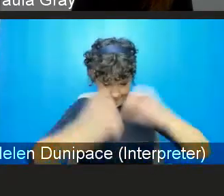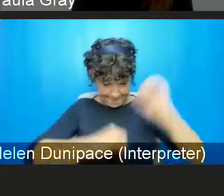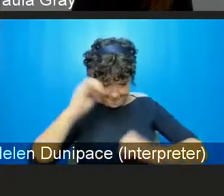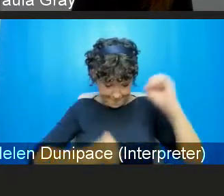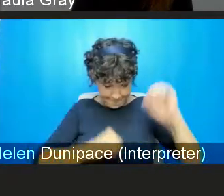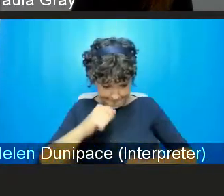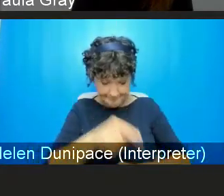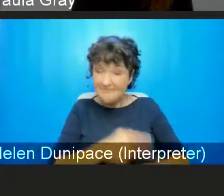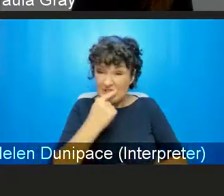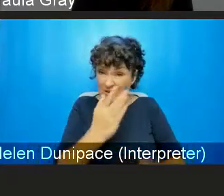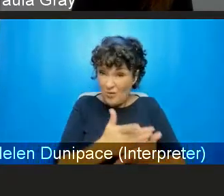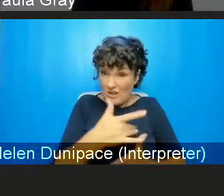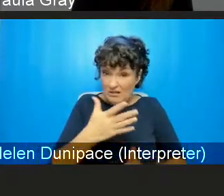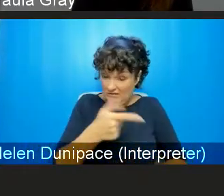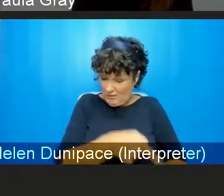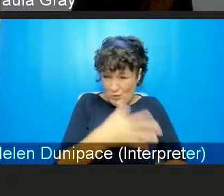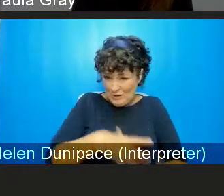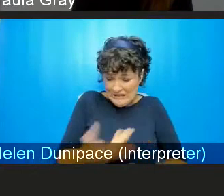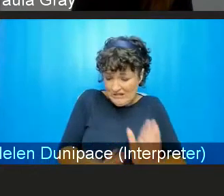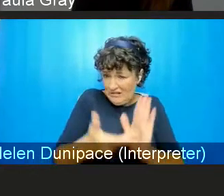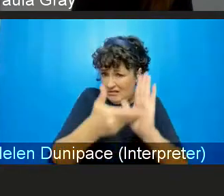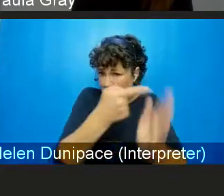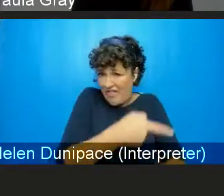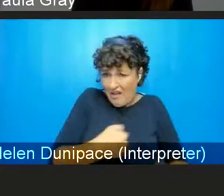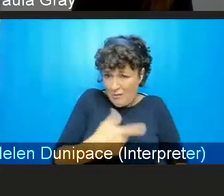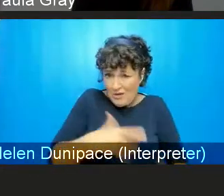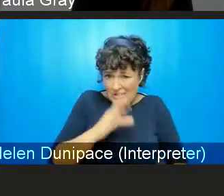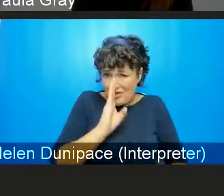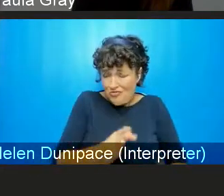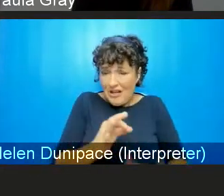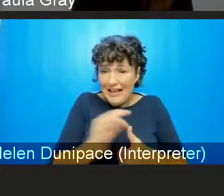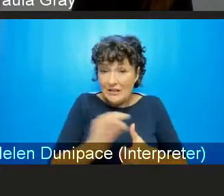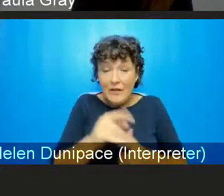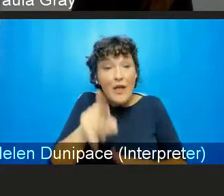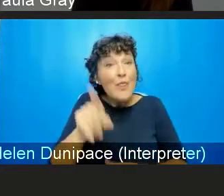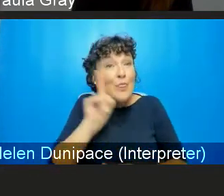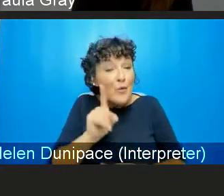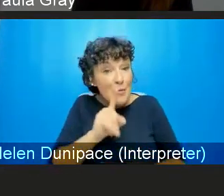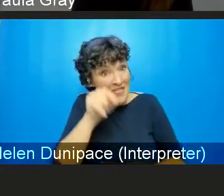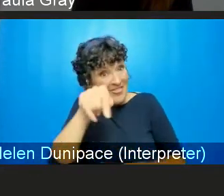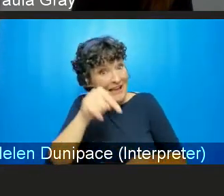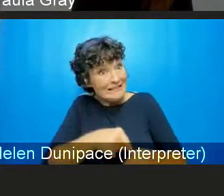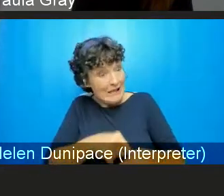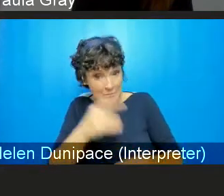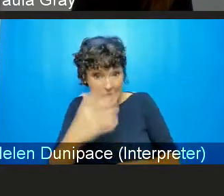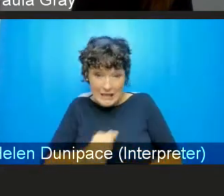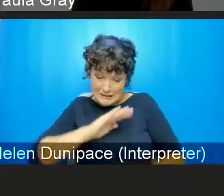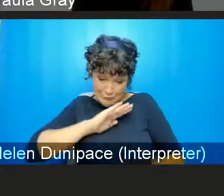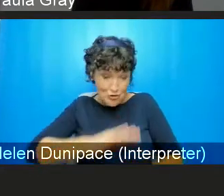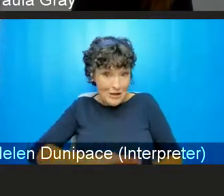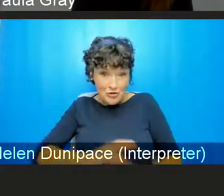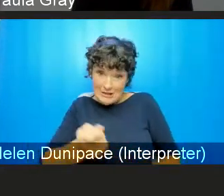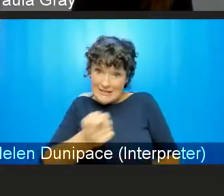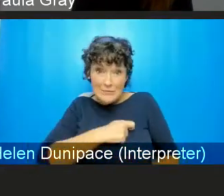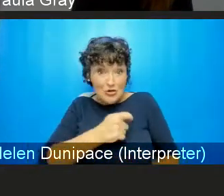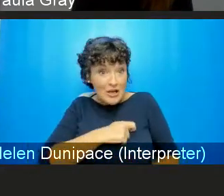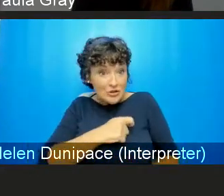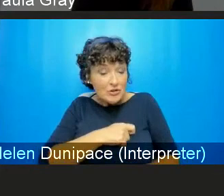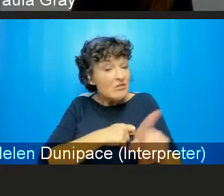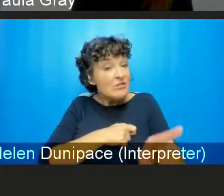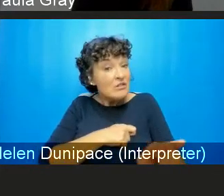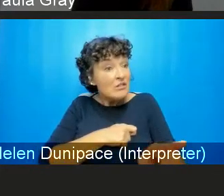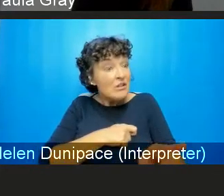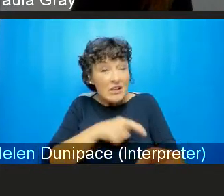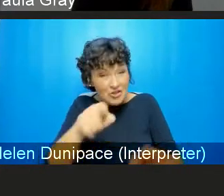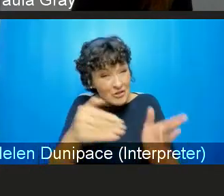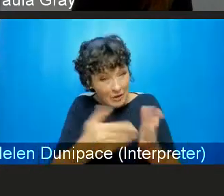now, suffered from anxiety and depression, and freely admitted that she would not have went through that. One, would not have applied, and two,